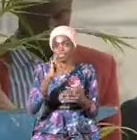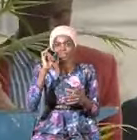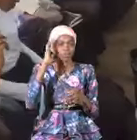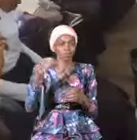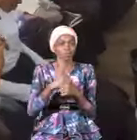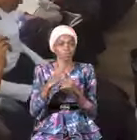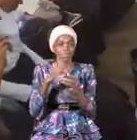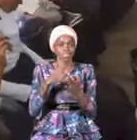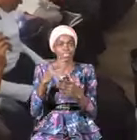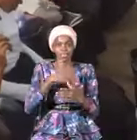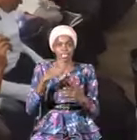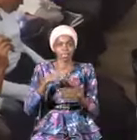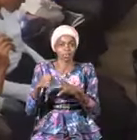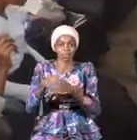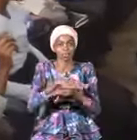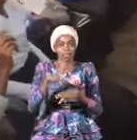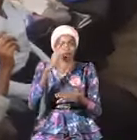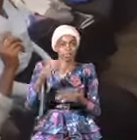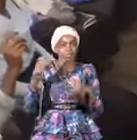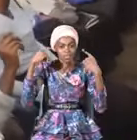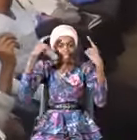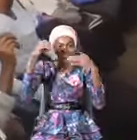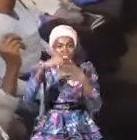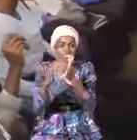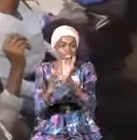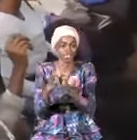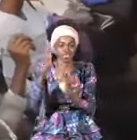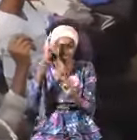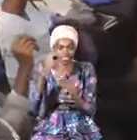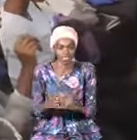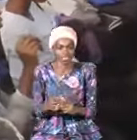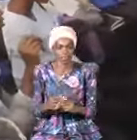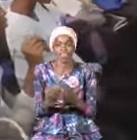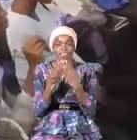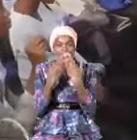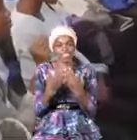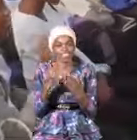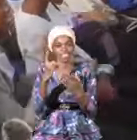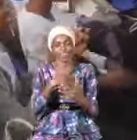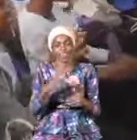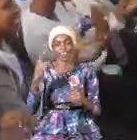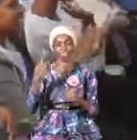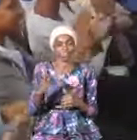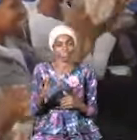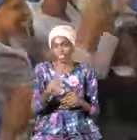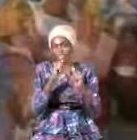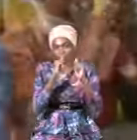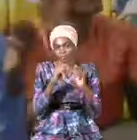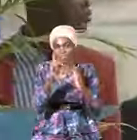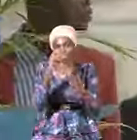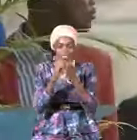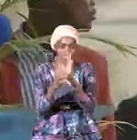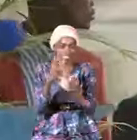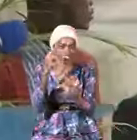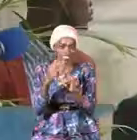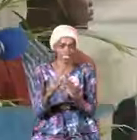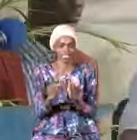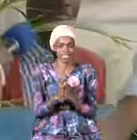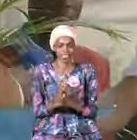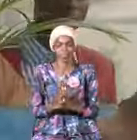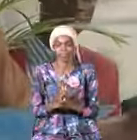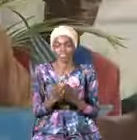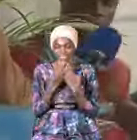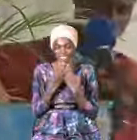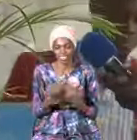you will impact society in Jesus' name. Thank you and God bless you. Thank you very